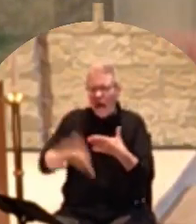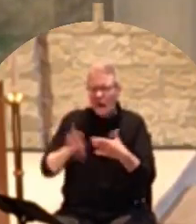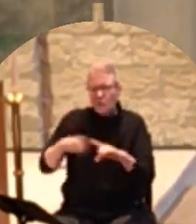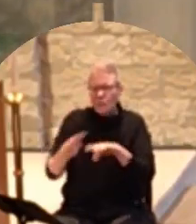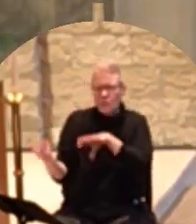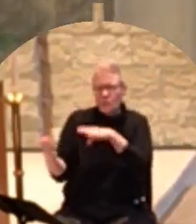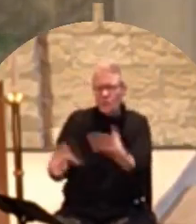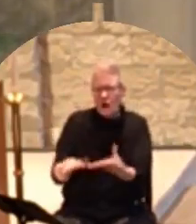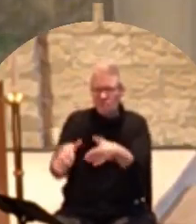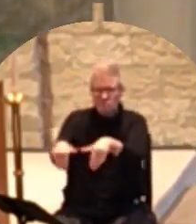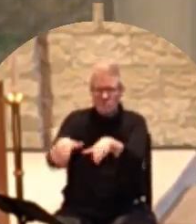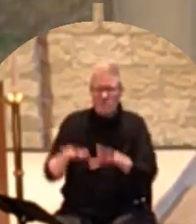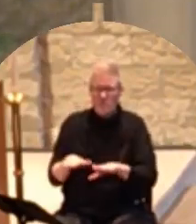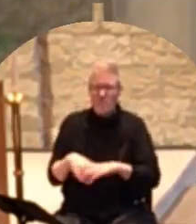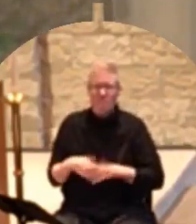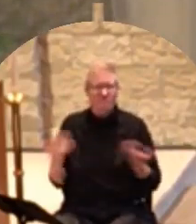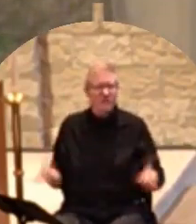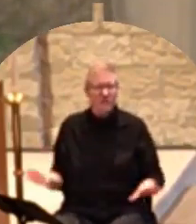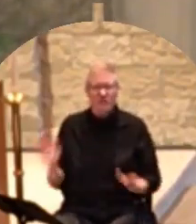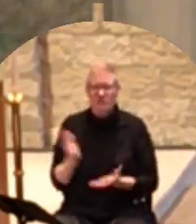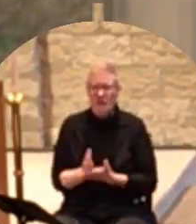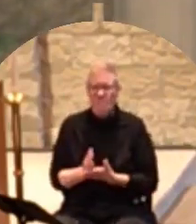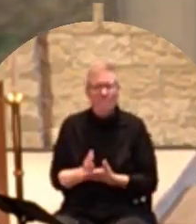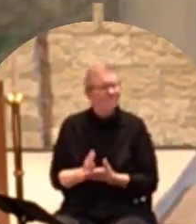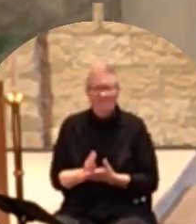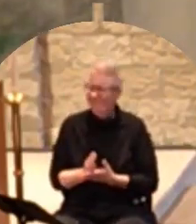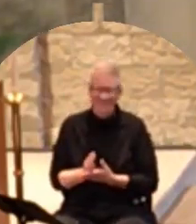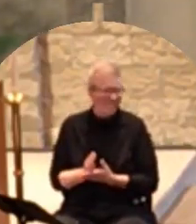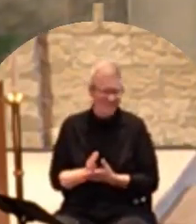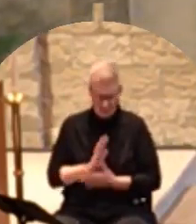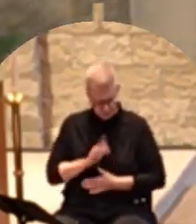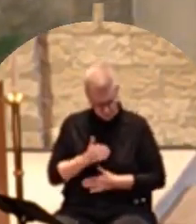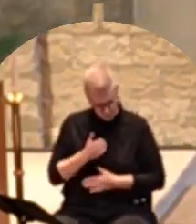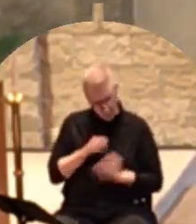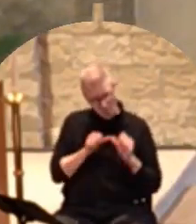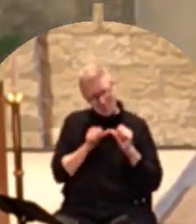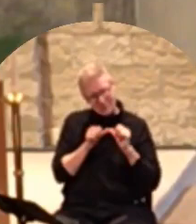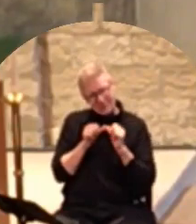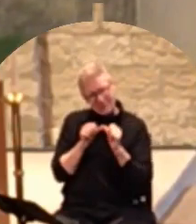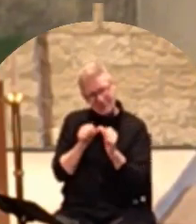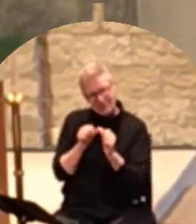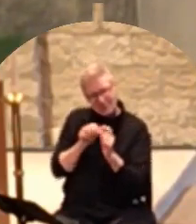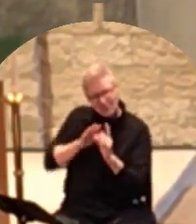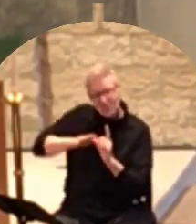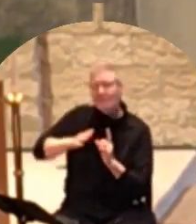continues on. This soul continues on surrounded by God's love and